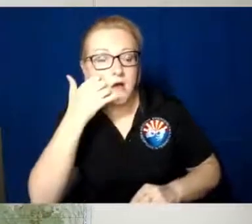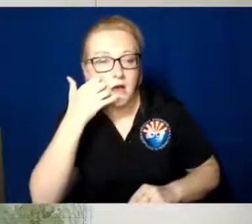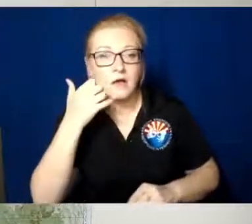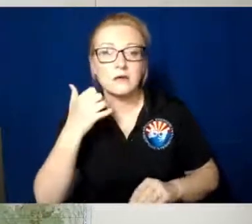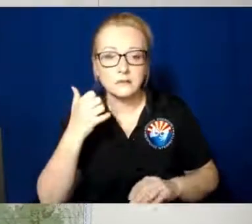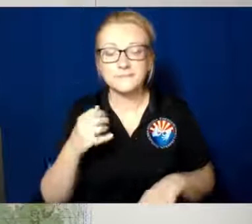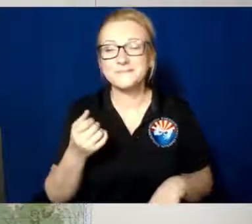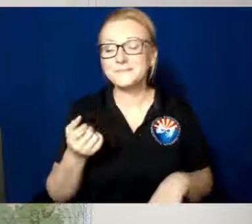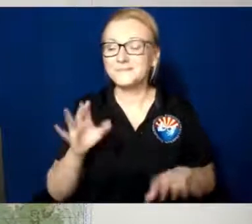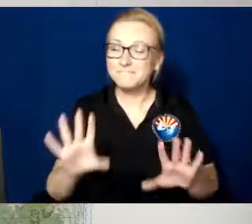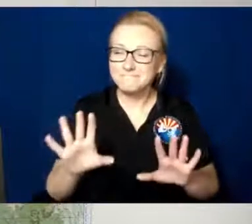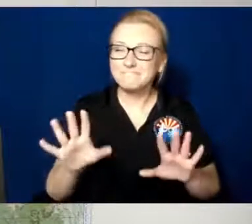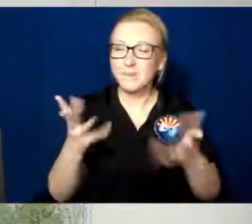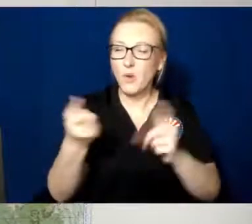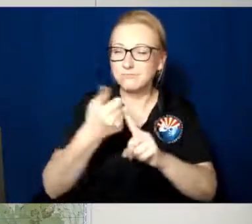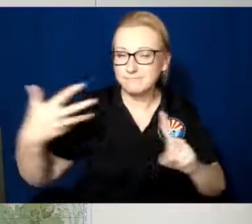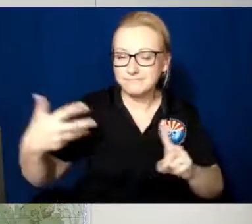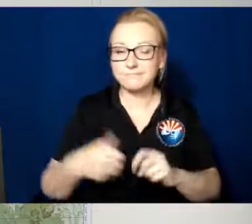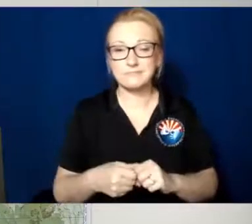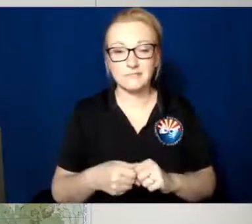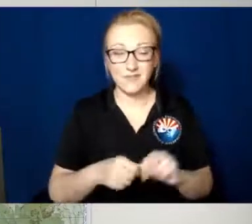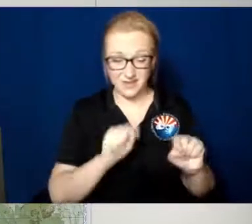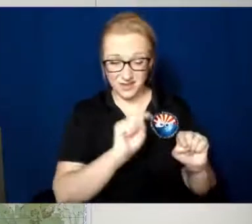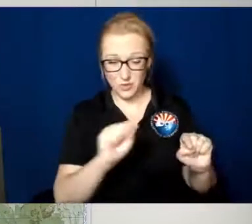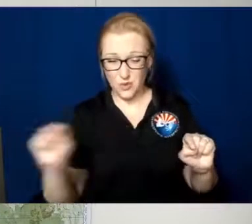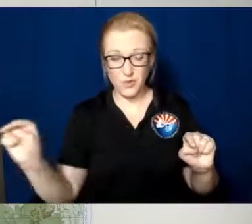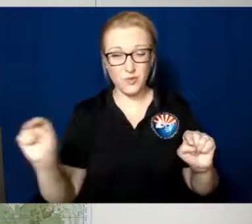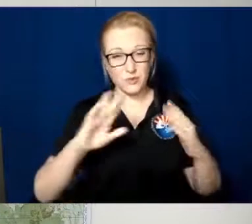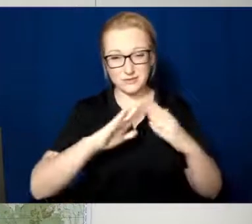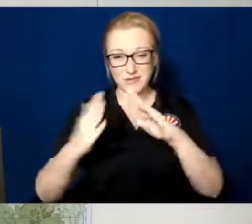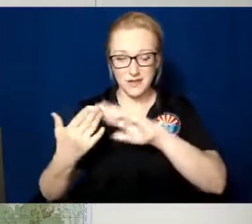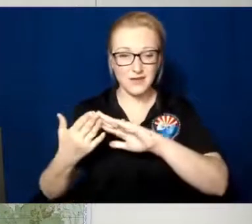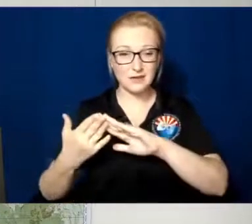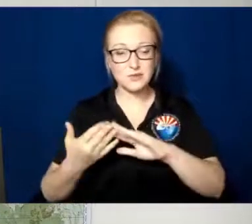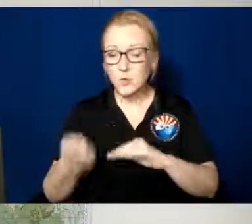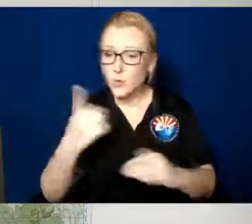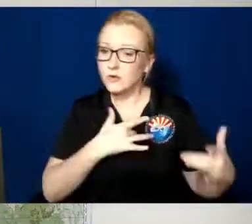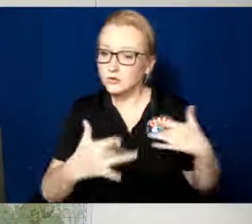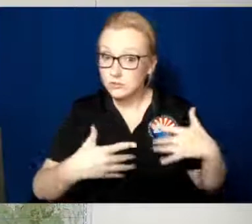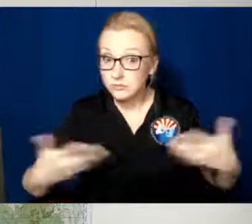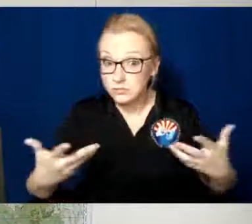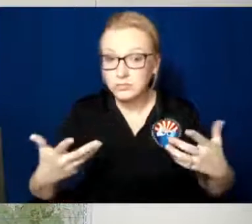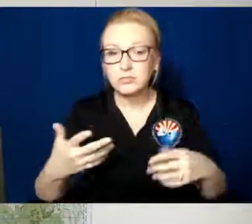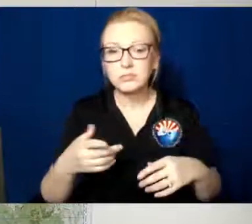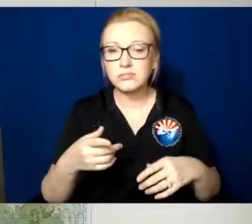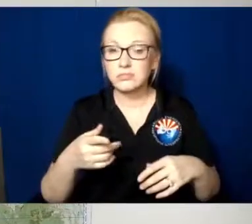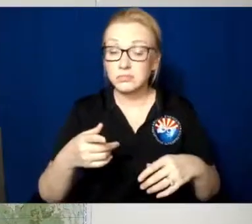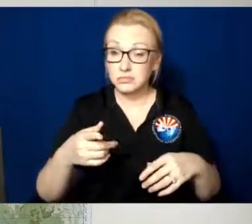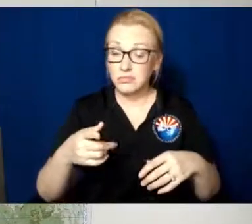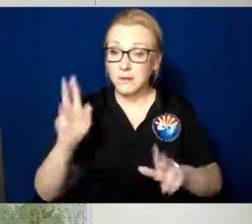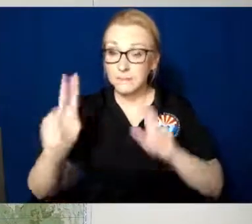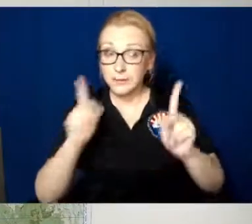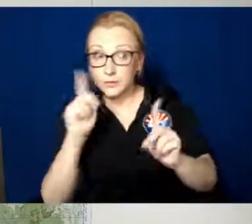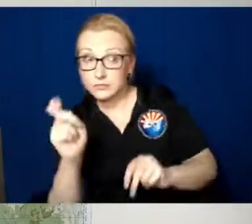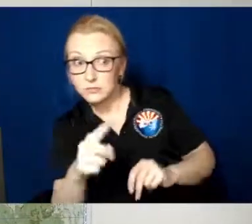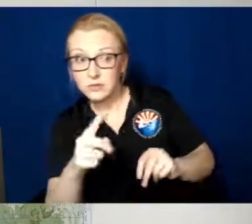22 corridor where we have communities that are threatened, you know, one of our concerns in there is some of the smokes that we're seeing in